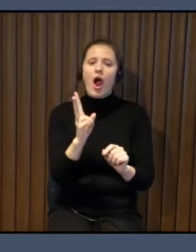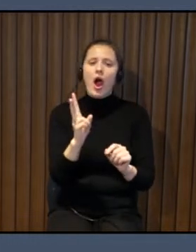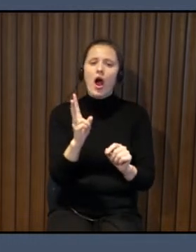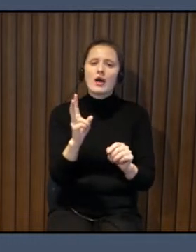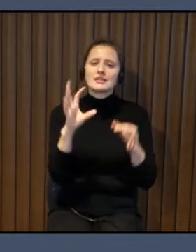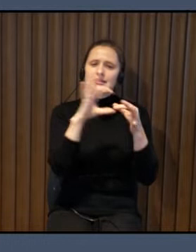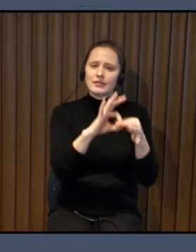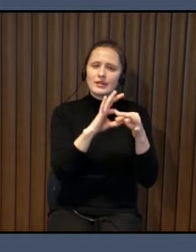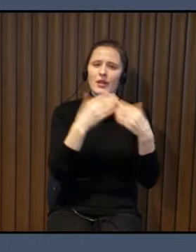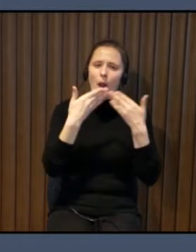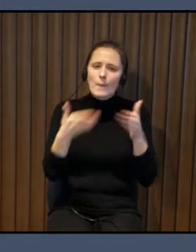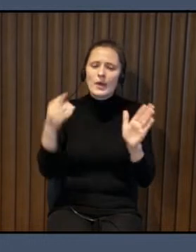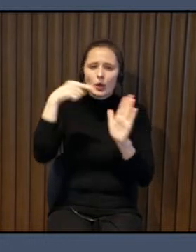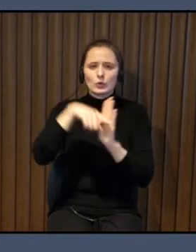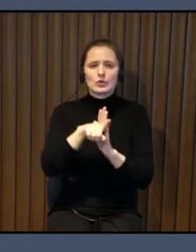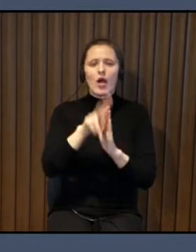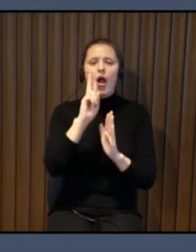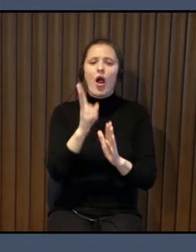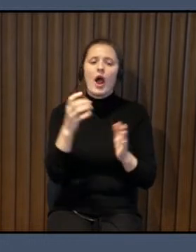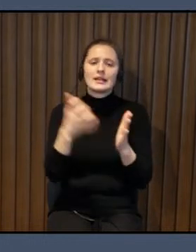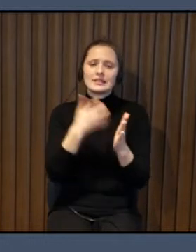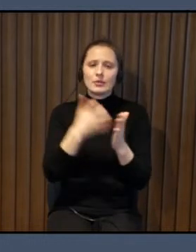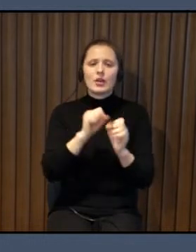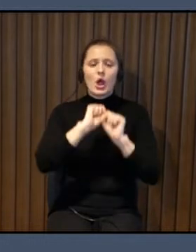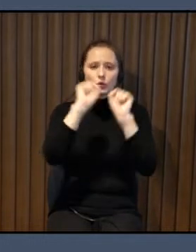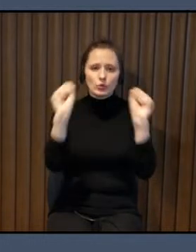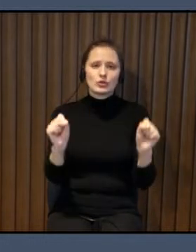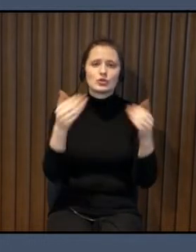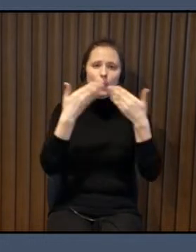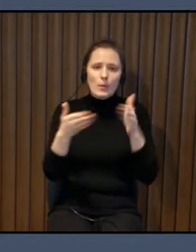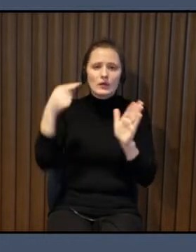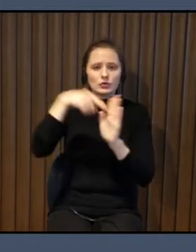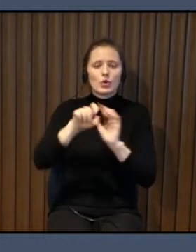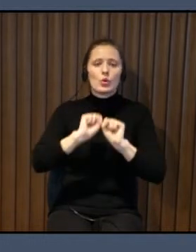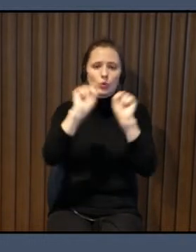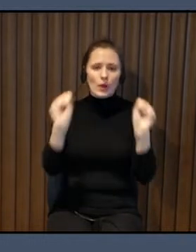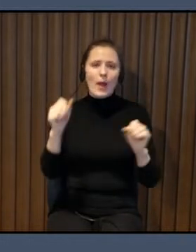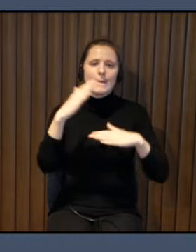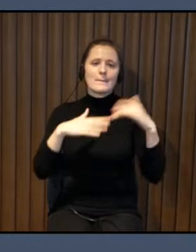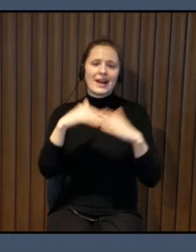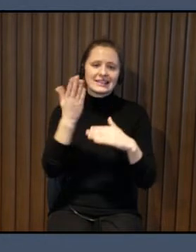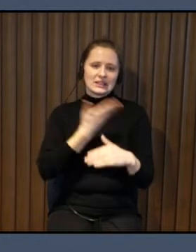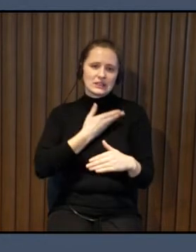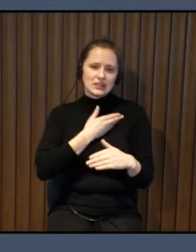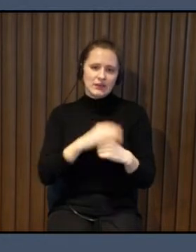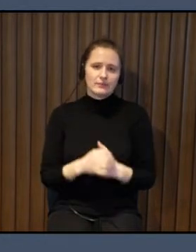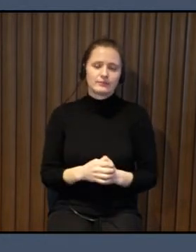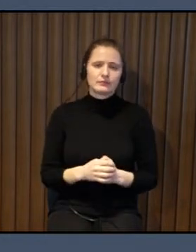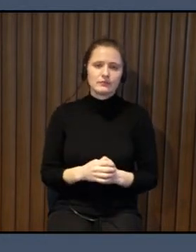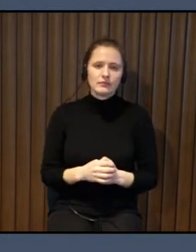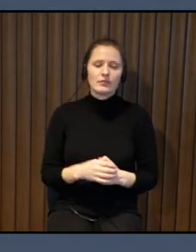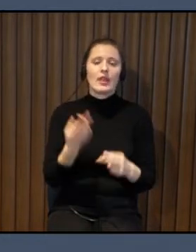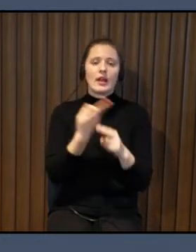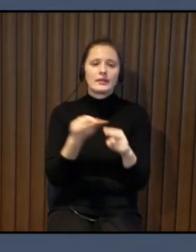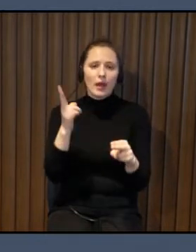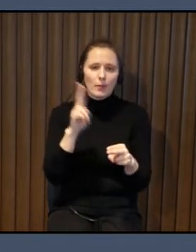talk about respect for general principles of law in municipalities and how to use them to speak